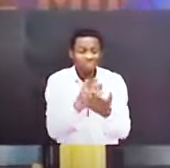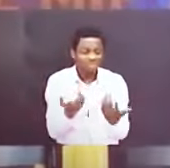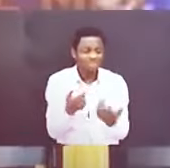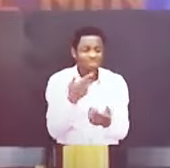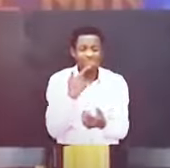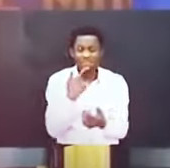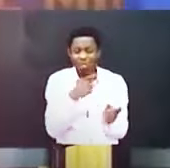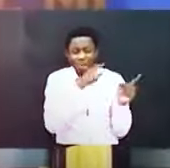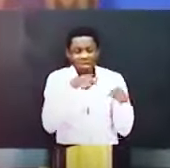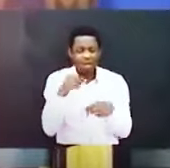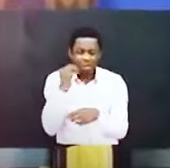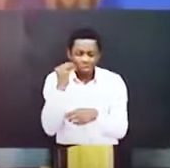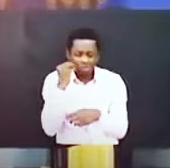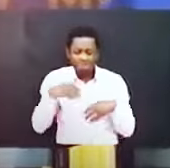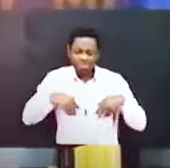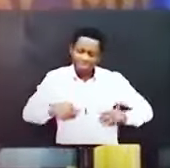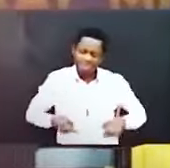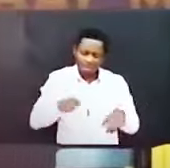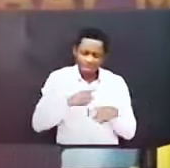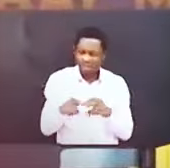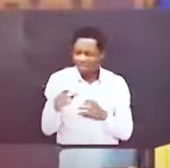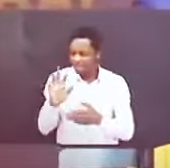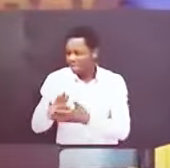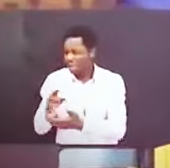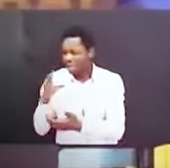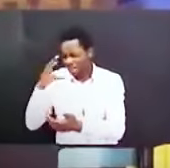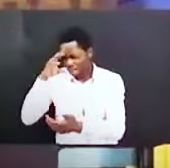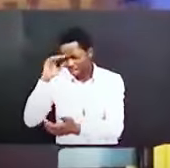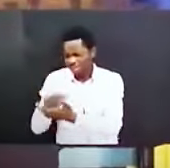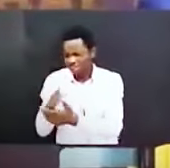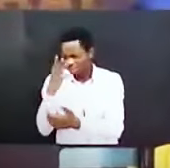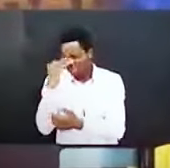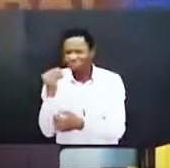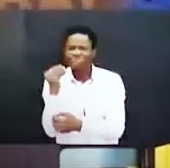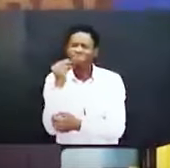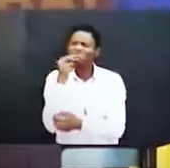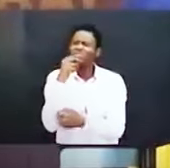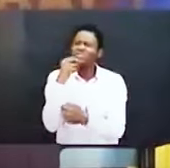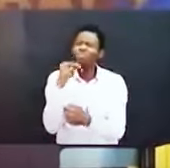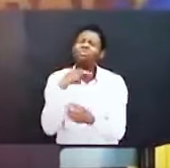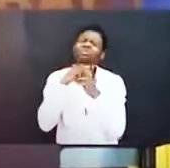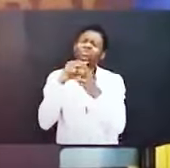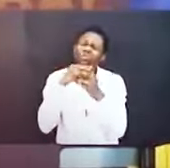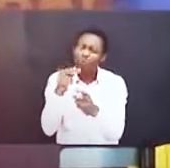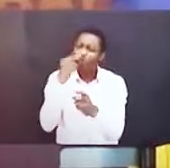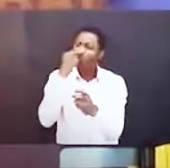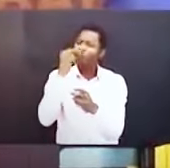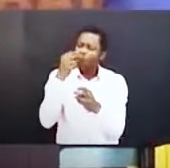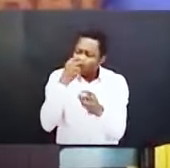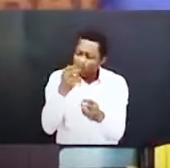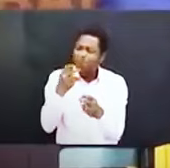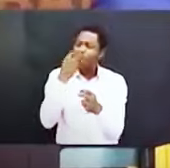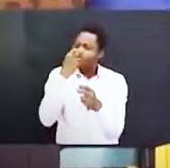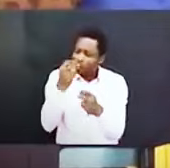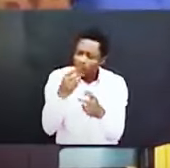But when I come home, I just don't understand. I've been telling, sleep here, sleep there. But you see,